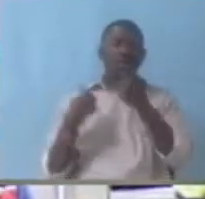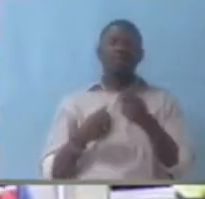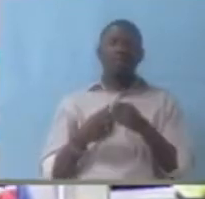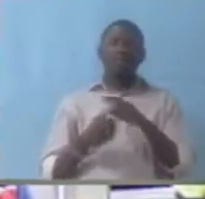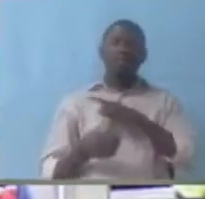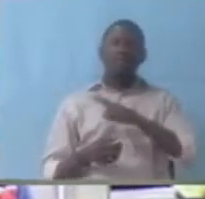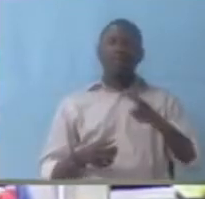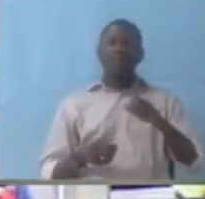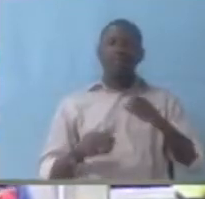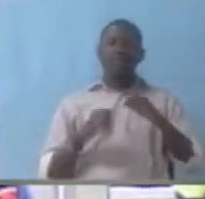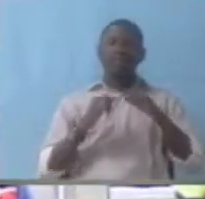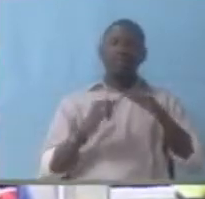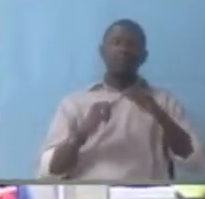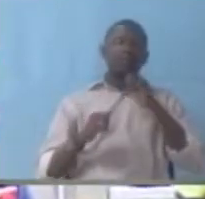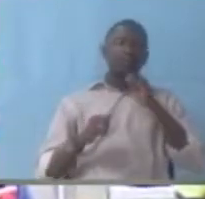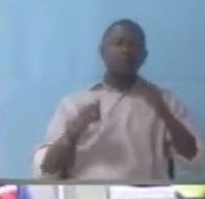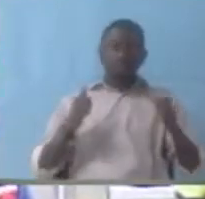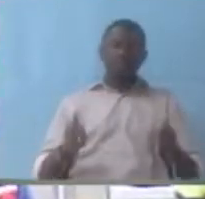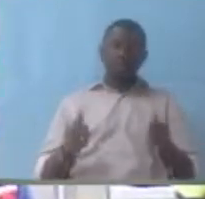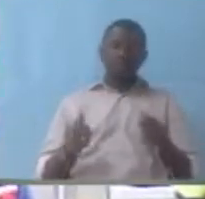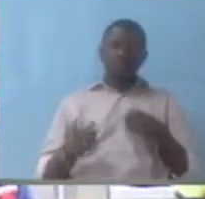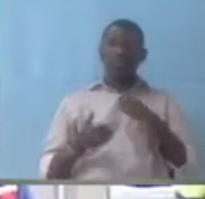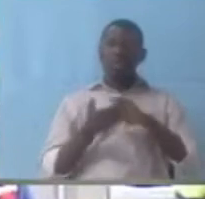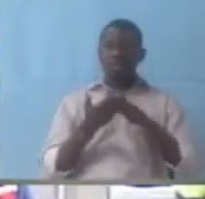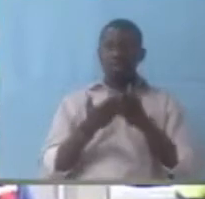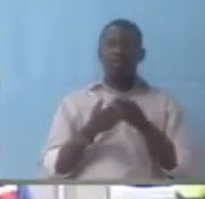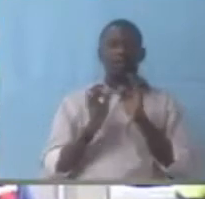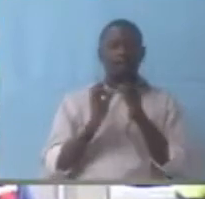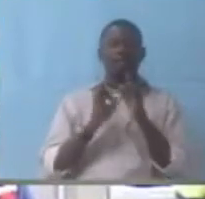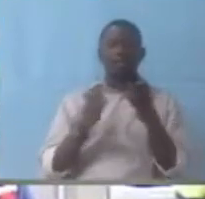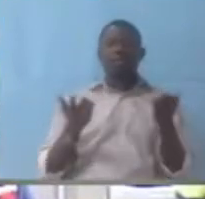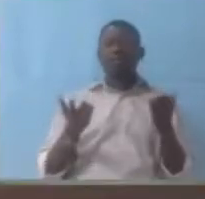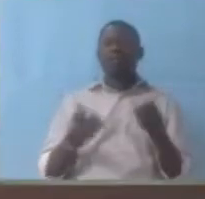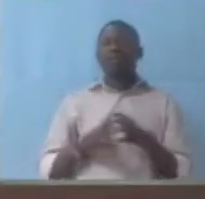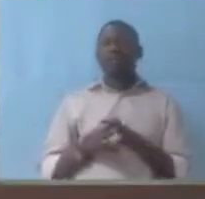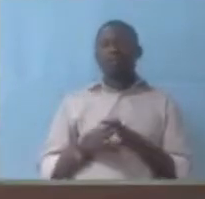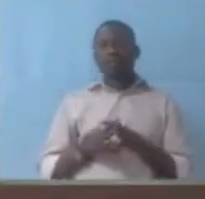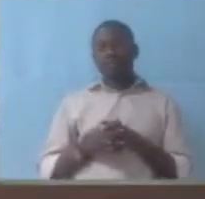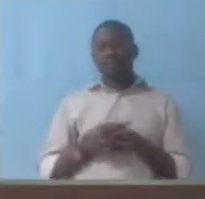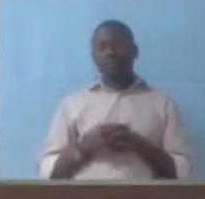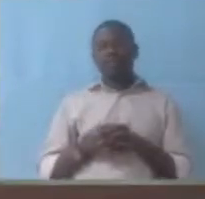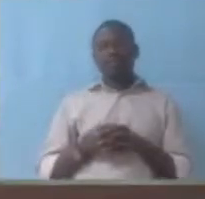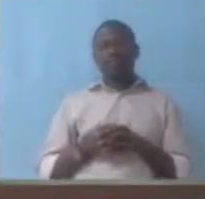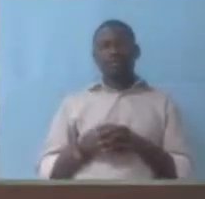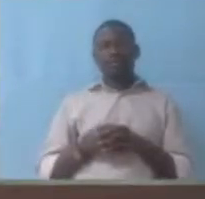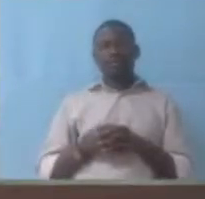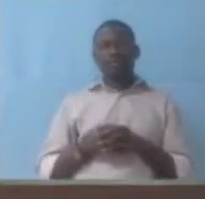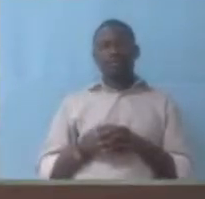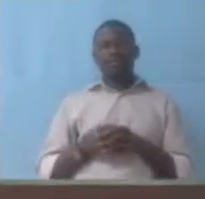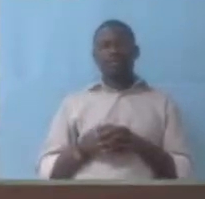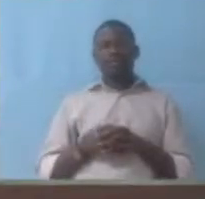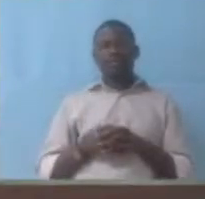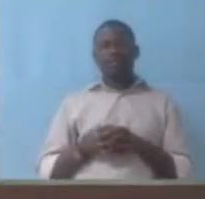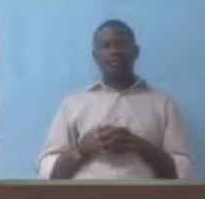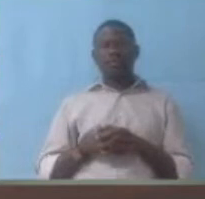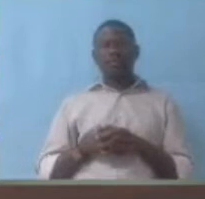chairperson to the vice chairman to interpret. Bare ngalo ne ko wobetu ta chairmano nyine bulu wala vice chairmano nyin ko